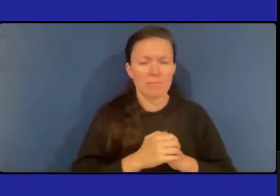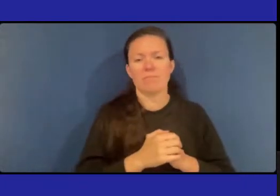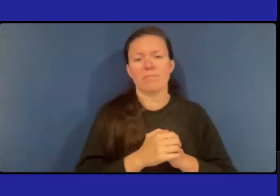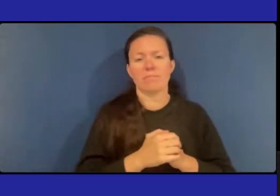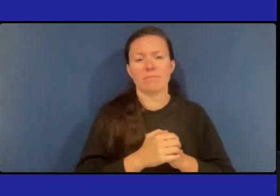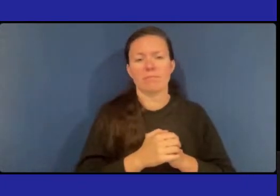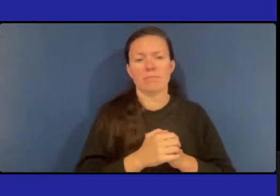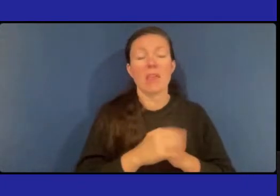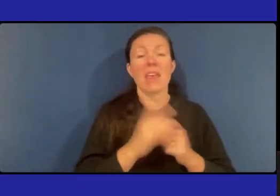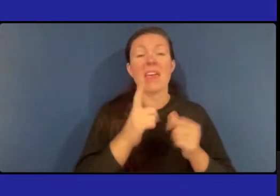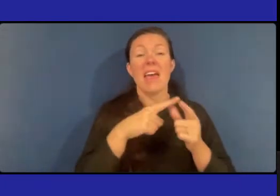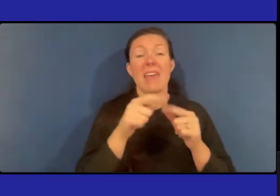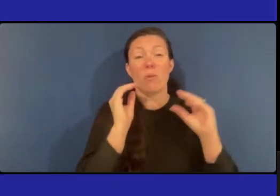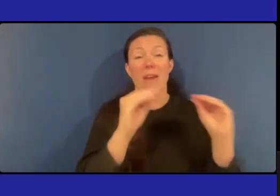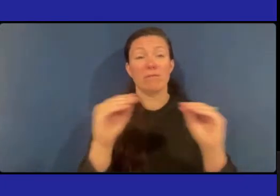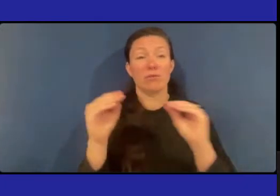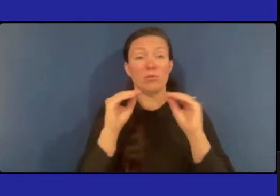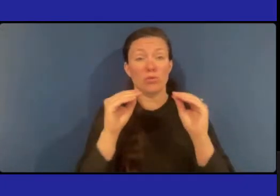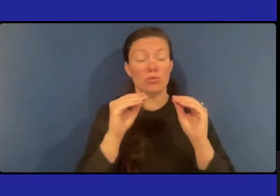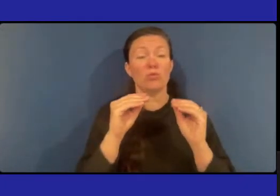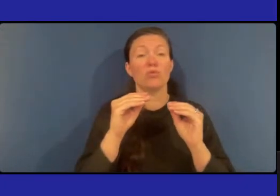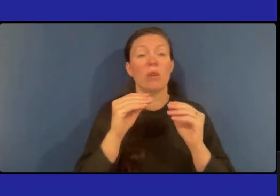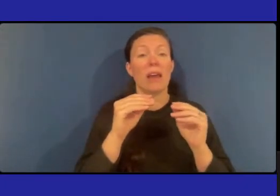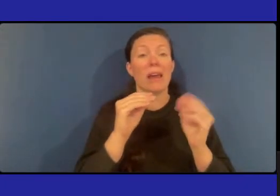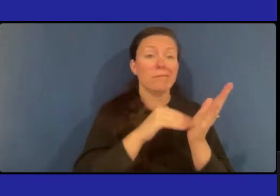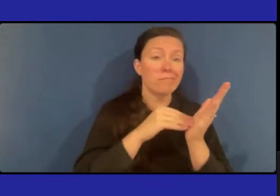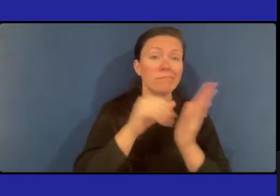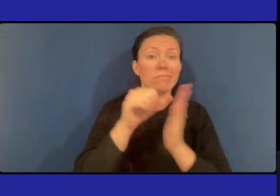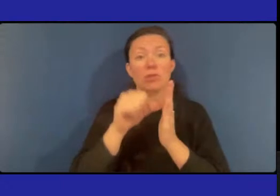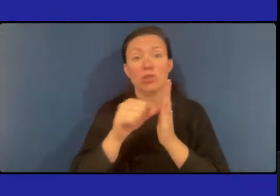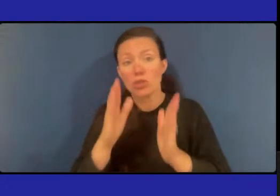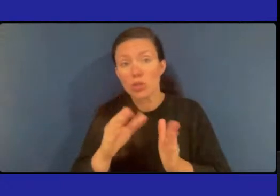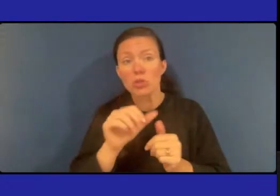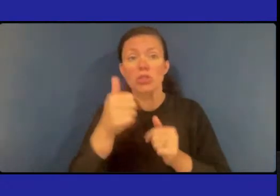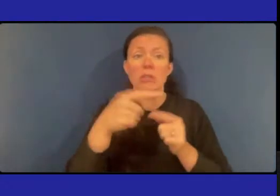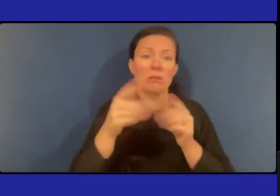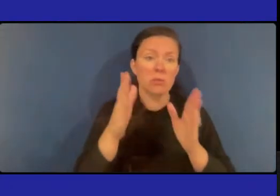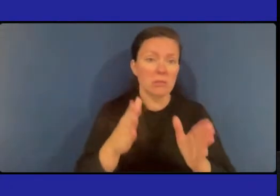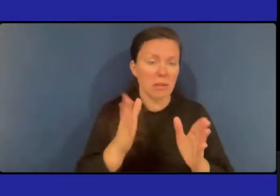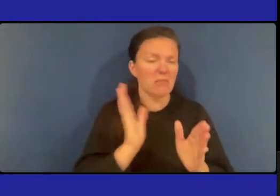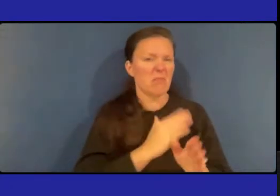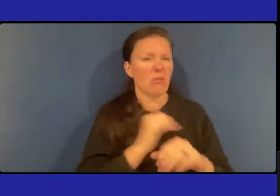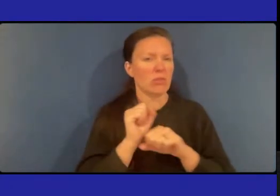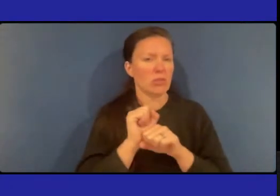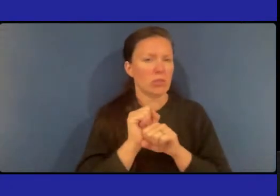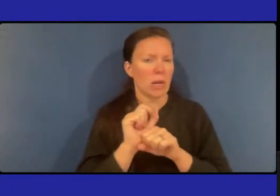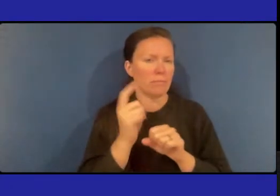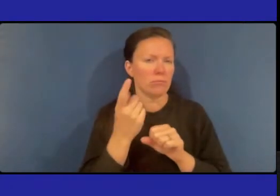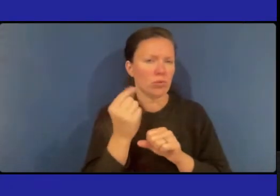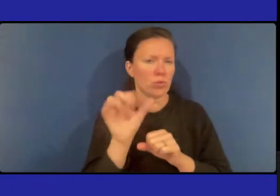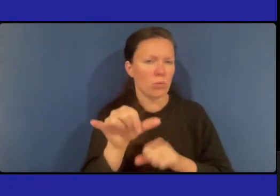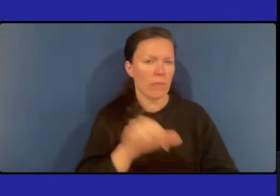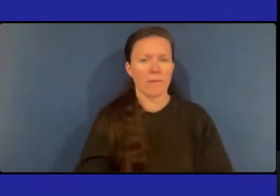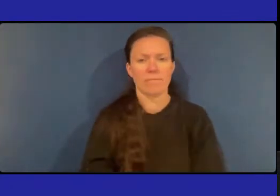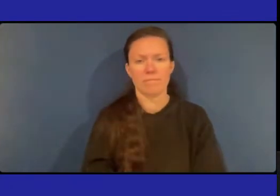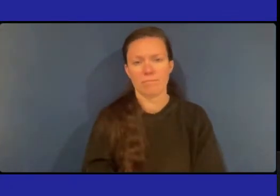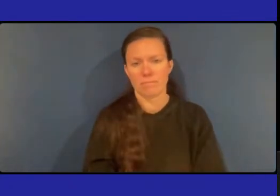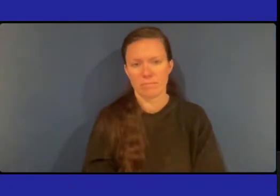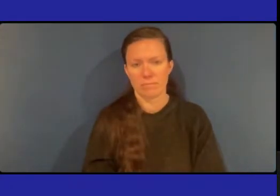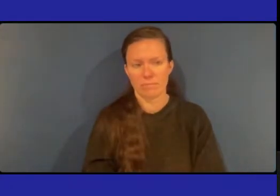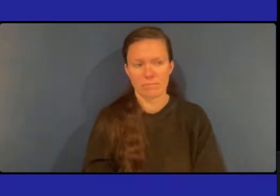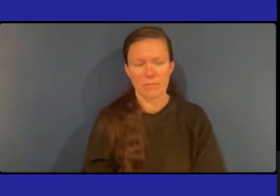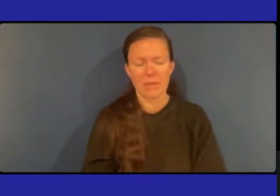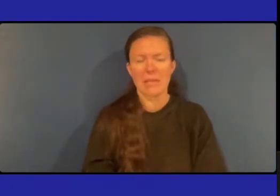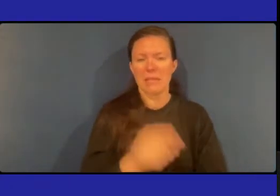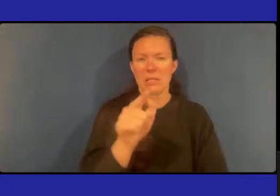asked to train the next generation of physicians, surgeons, and subspecialists. Next slide, please. So I'm going to land on this for a moment because,